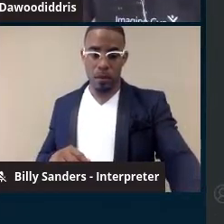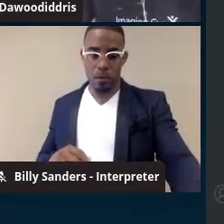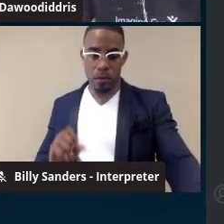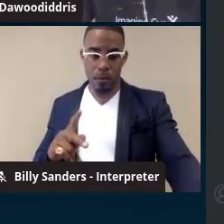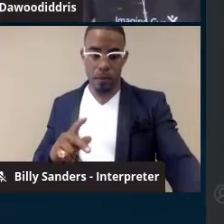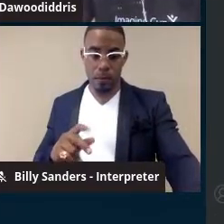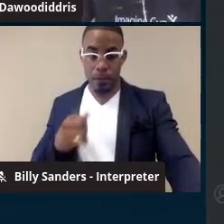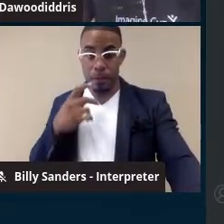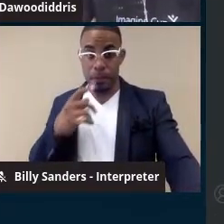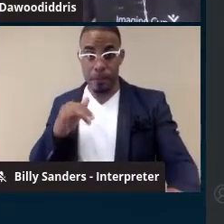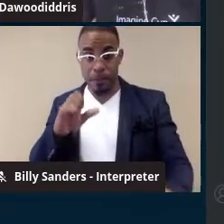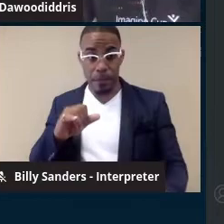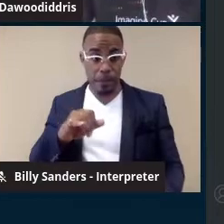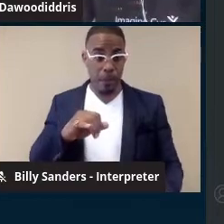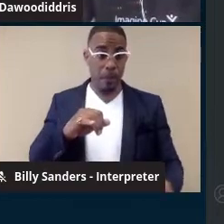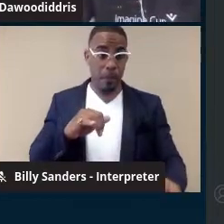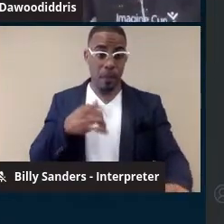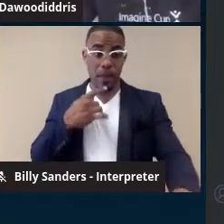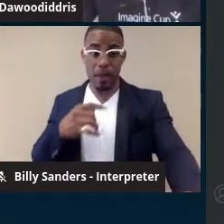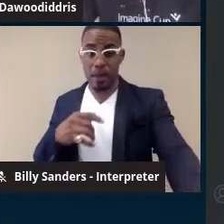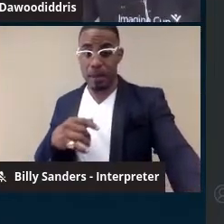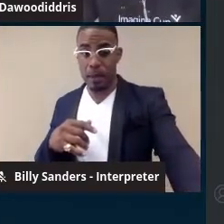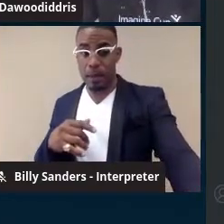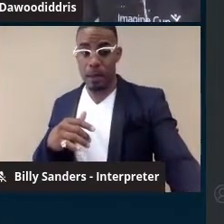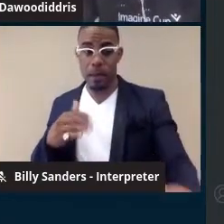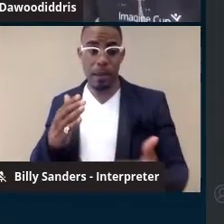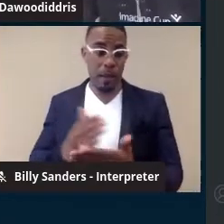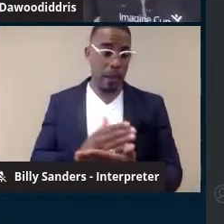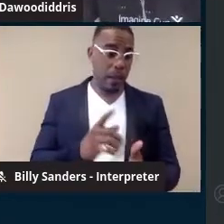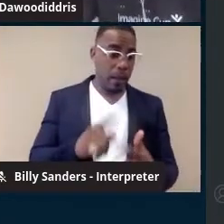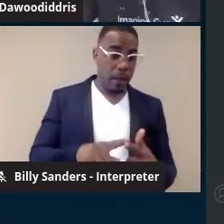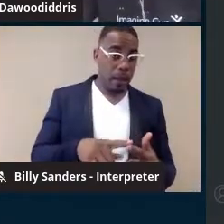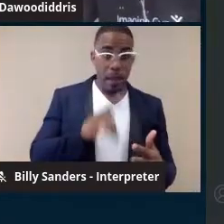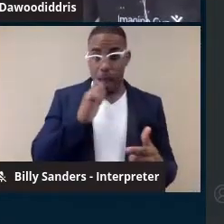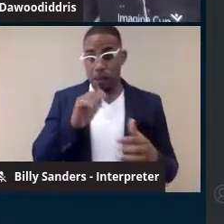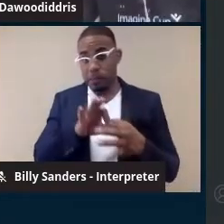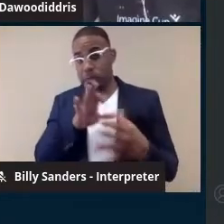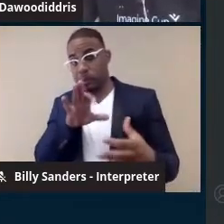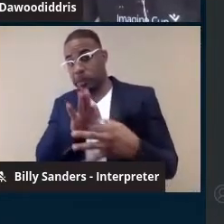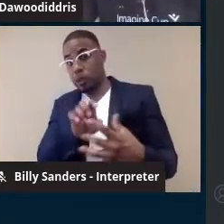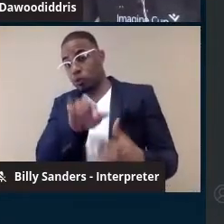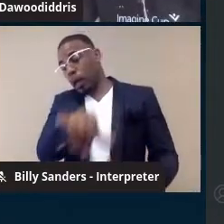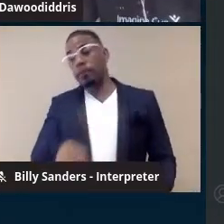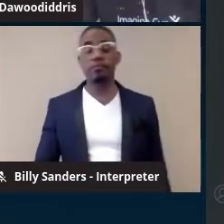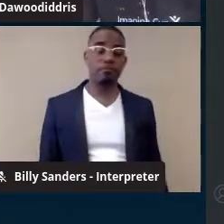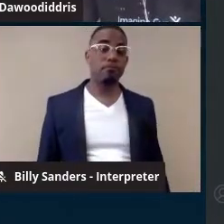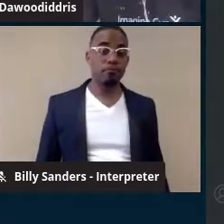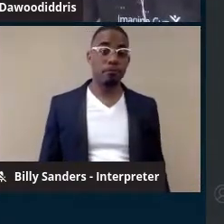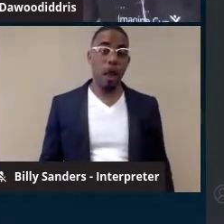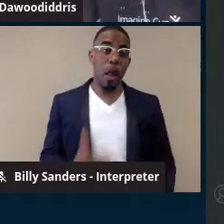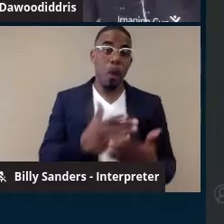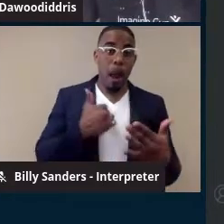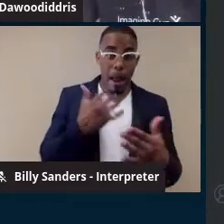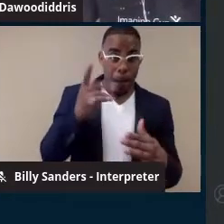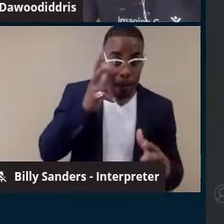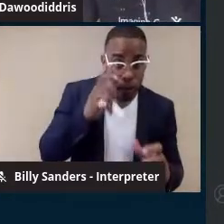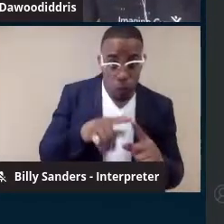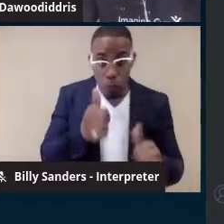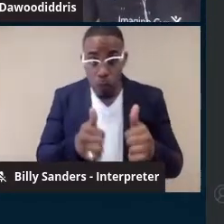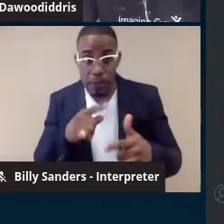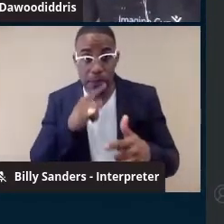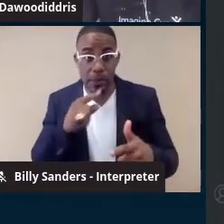say, listen to, and I'll just connect to, the port that I'm listening to, which